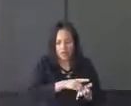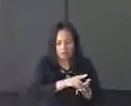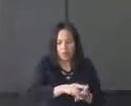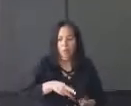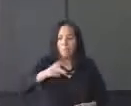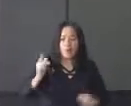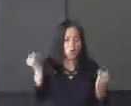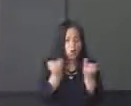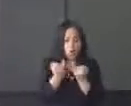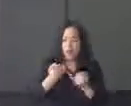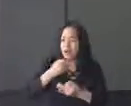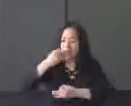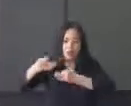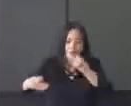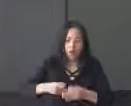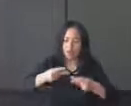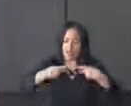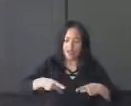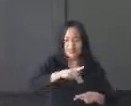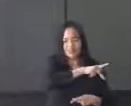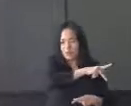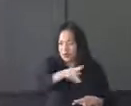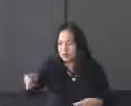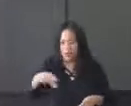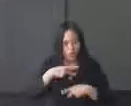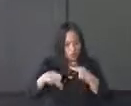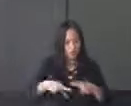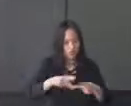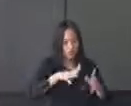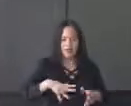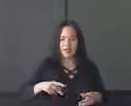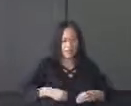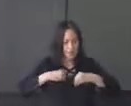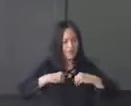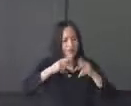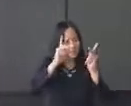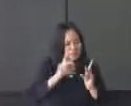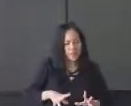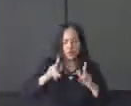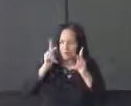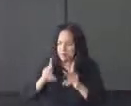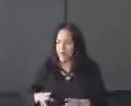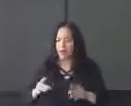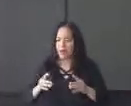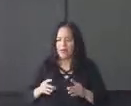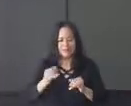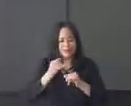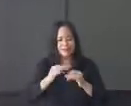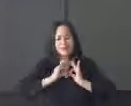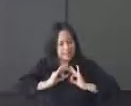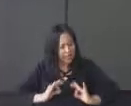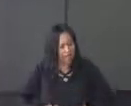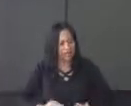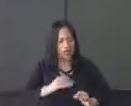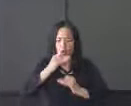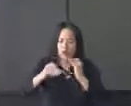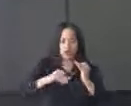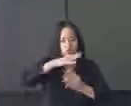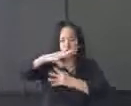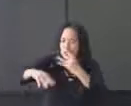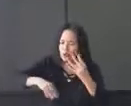rights, but also as a community, we have to generate spaces of peace where we celebrate diversity and